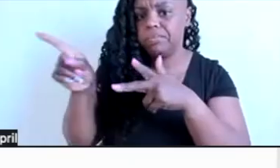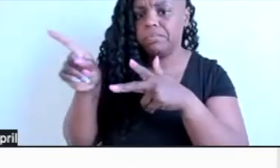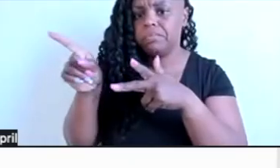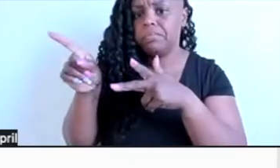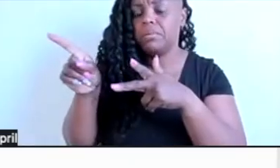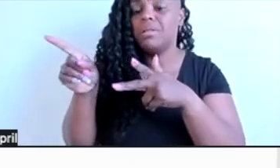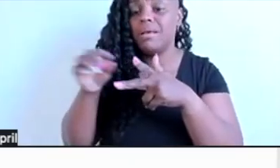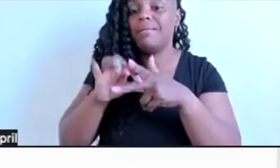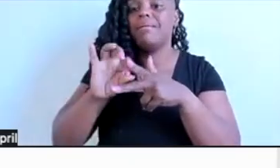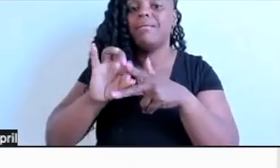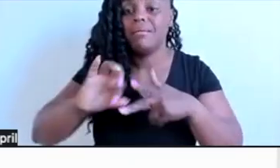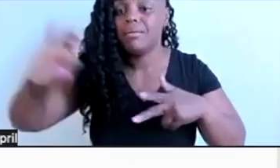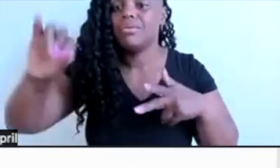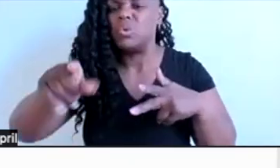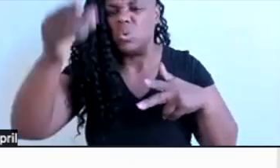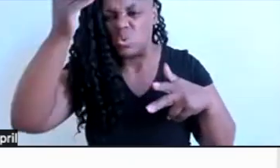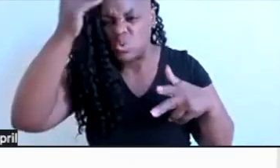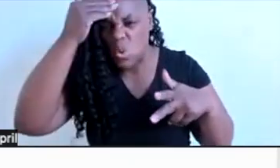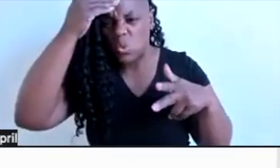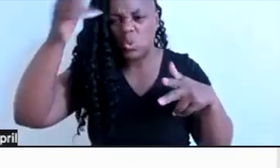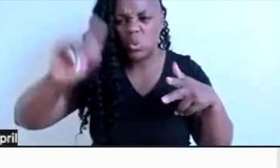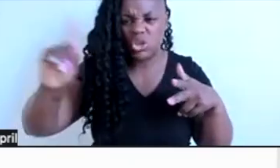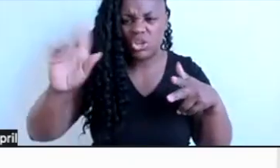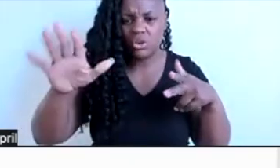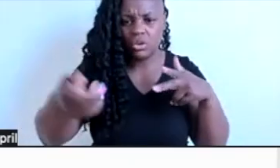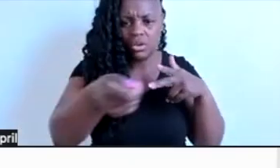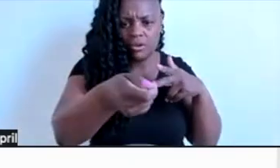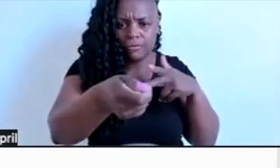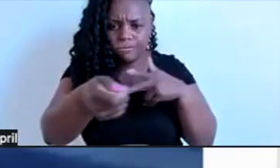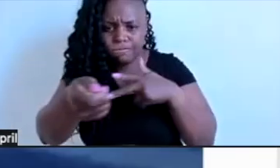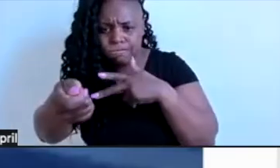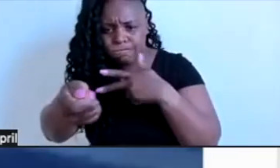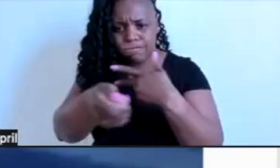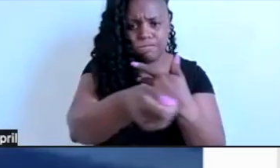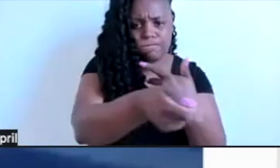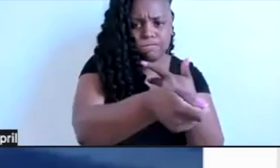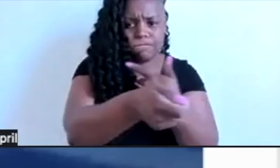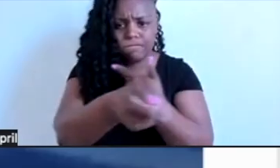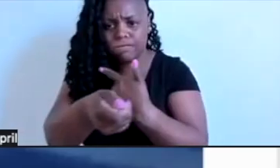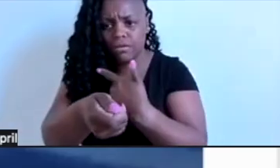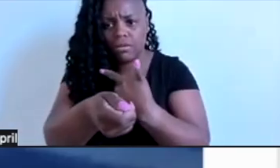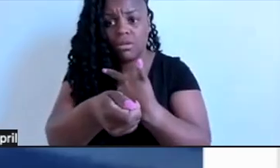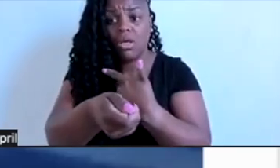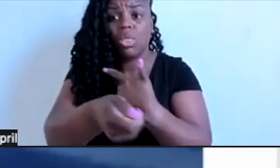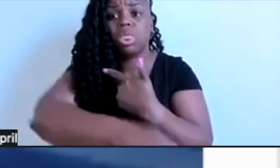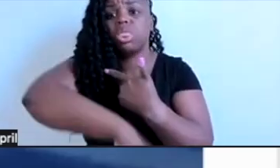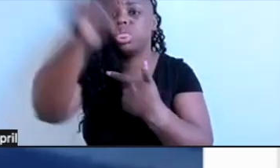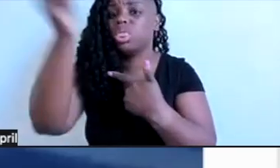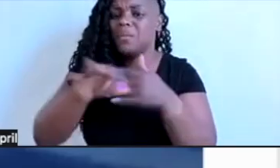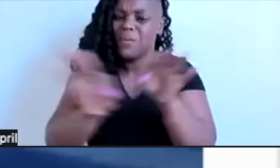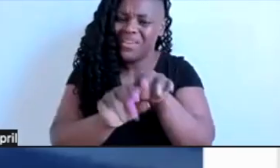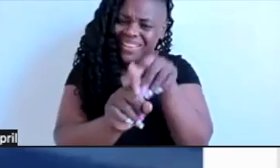Hold the nozzle near the tip for the best control. Remember the acronym PASS to use a